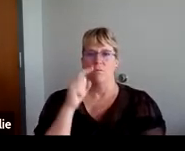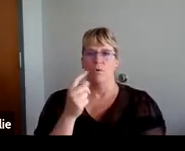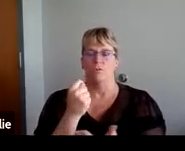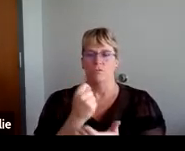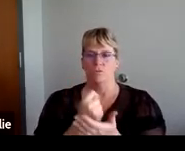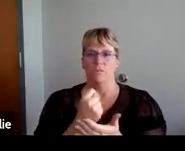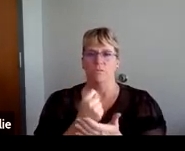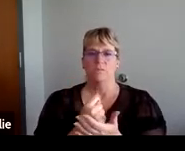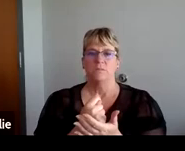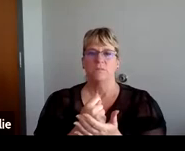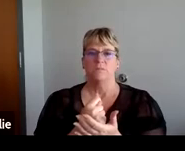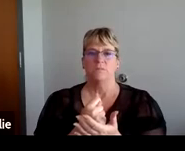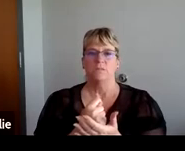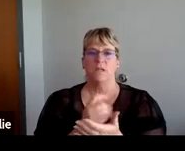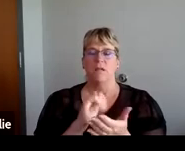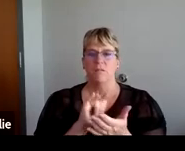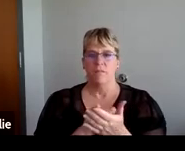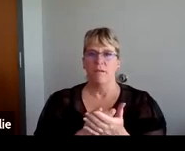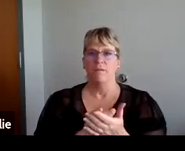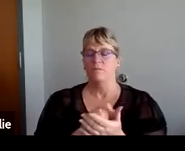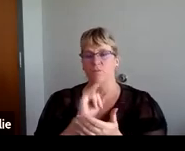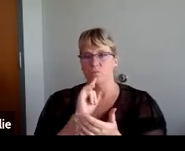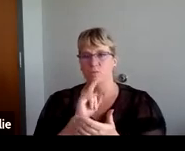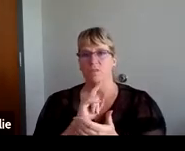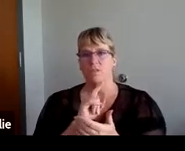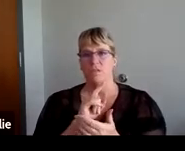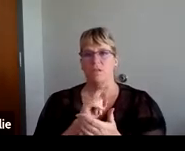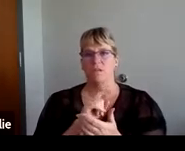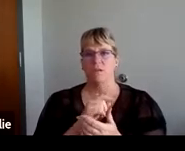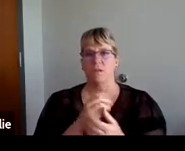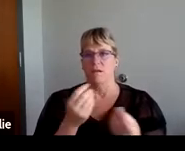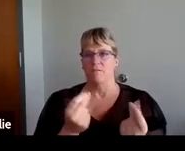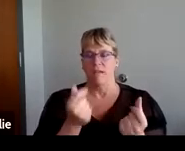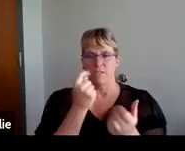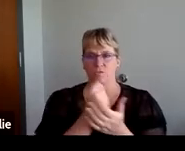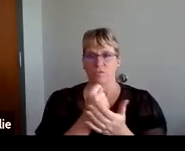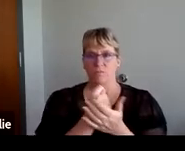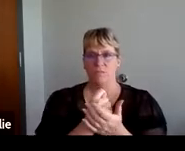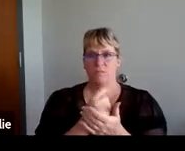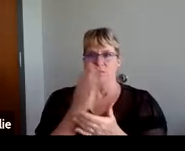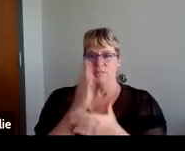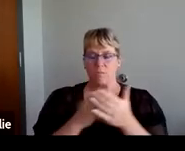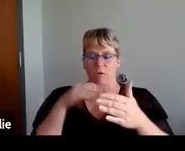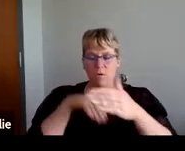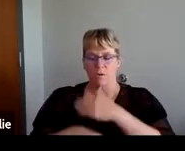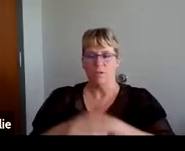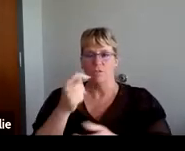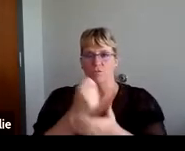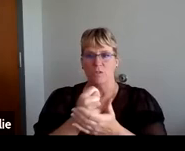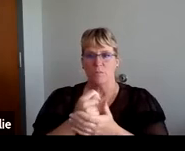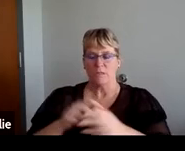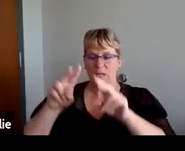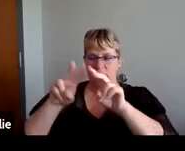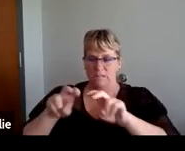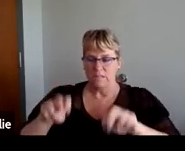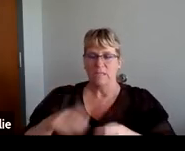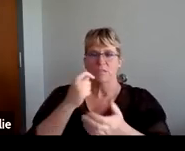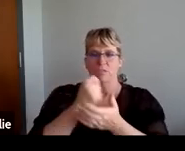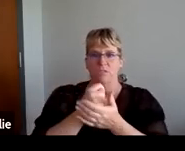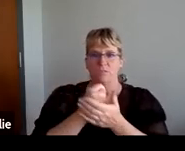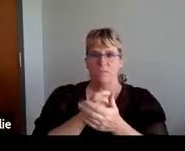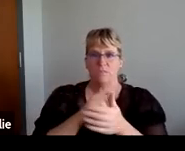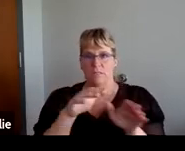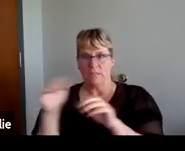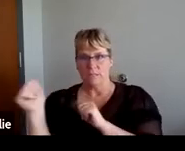disorders was that it was really an acute treatment, that a patient would enter treatment, they'd get assessed, they'd get treated, and they'd get